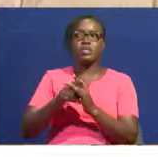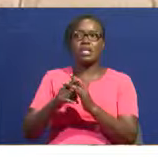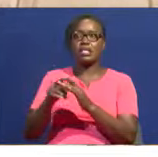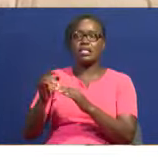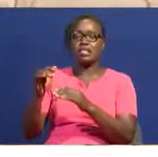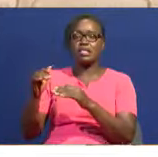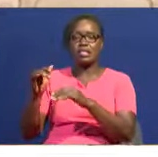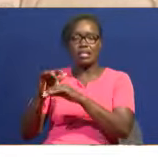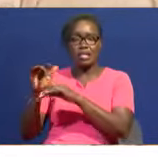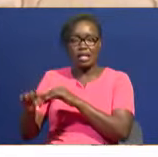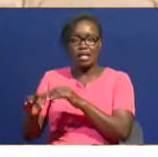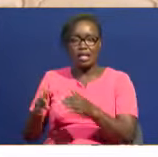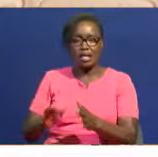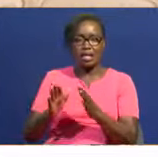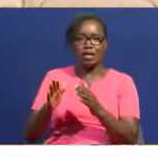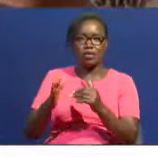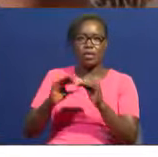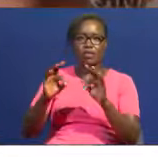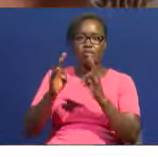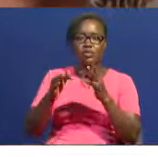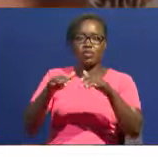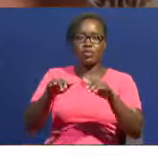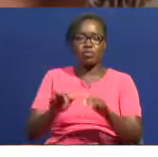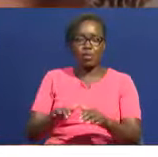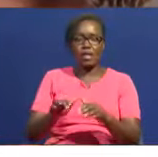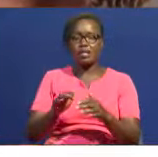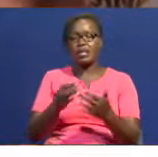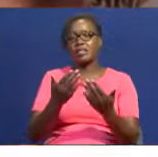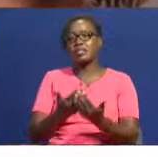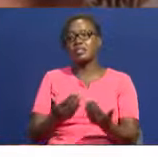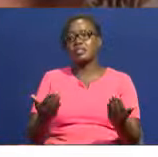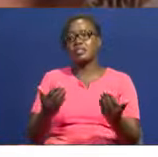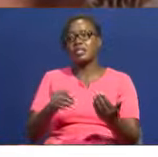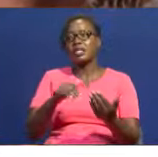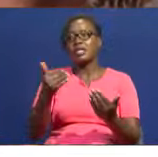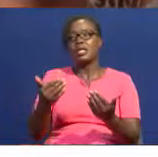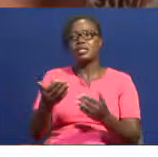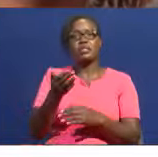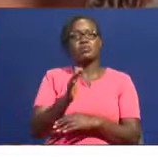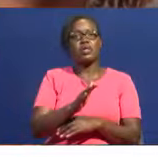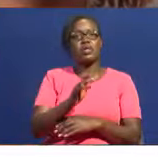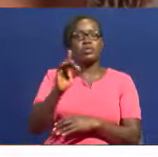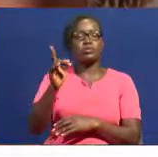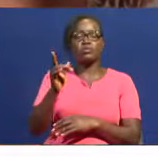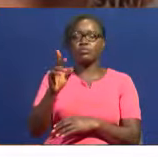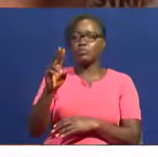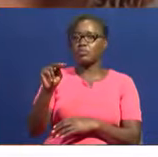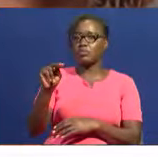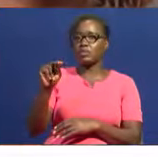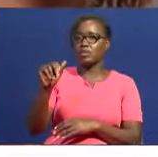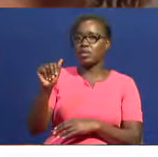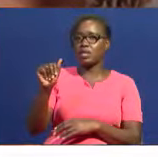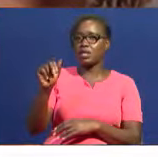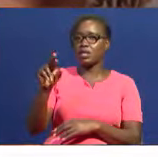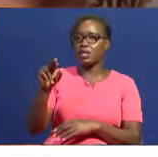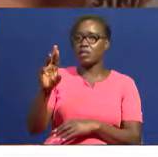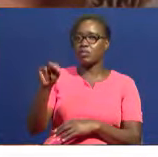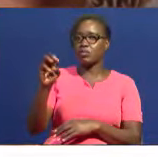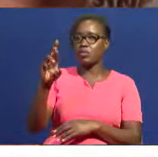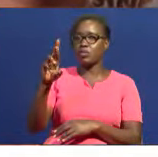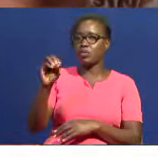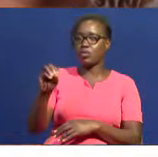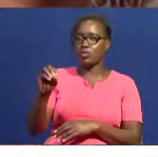nine families to inter their loved ones. The rest would have to be taken back to Narumoro because 10 will